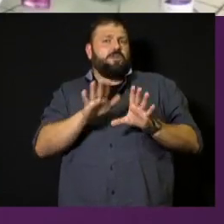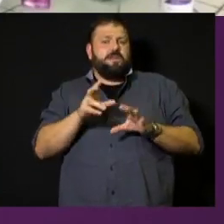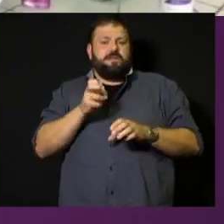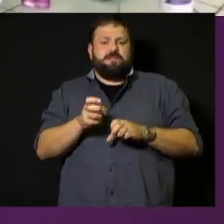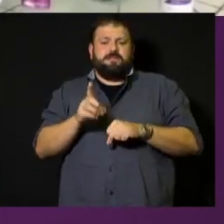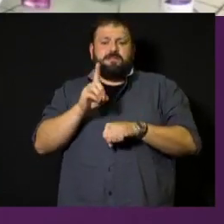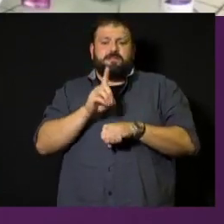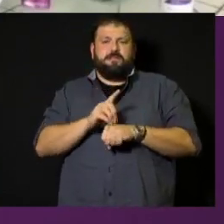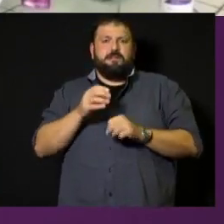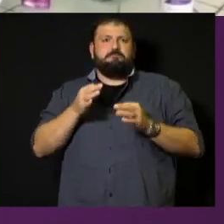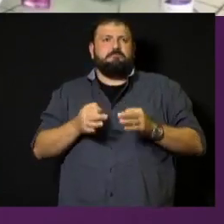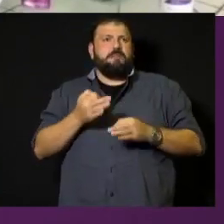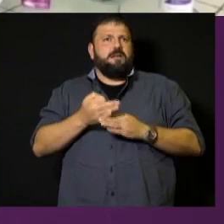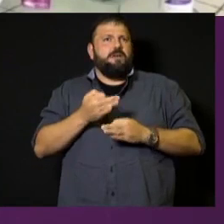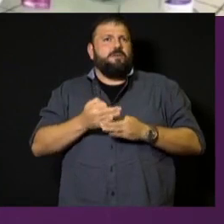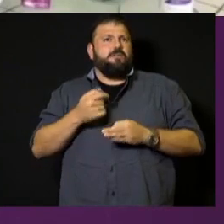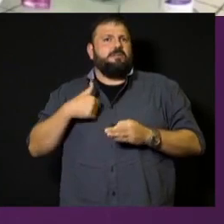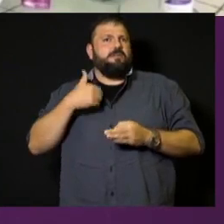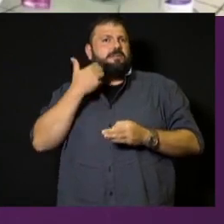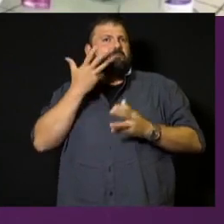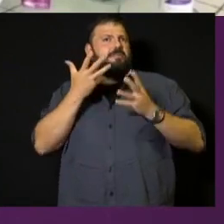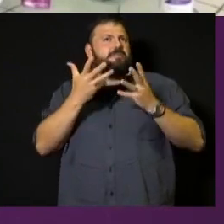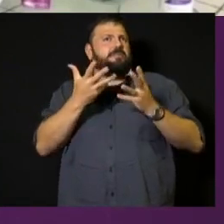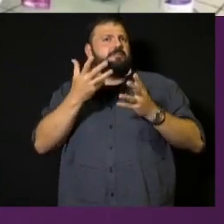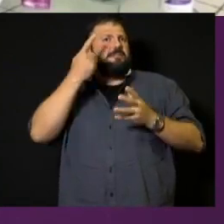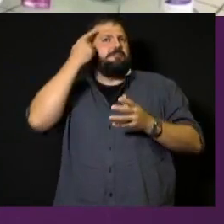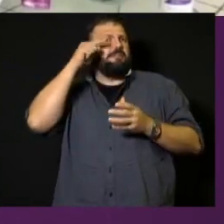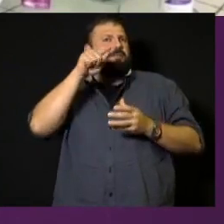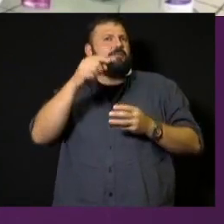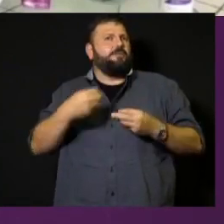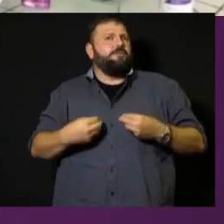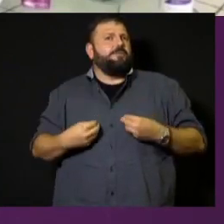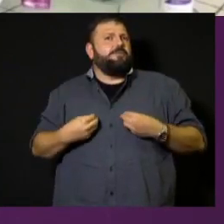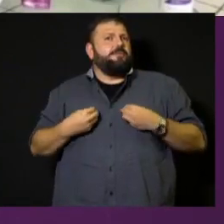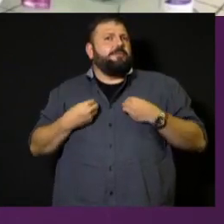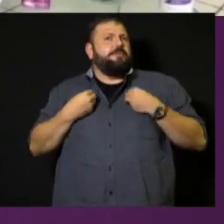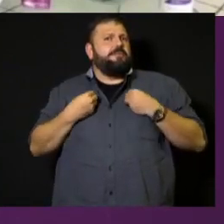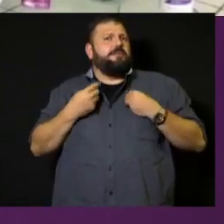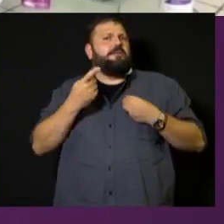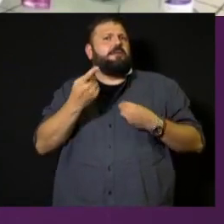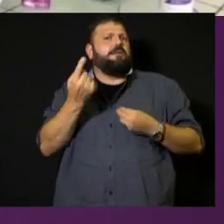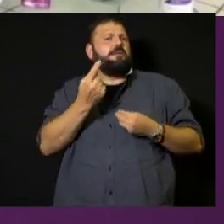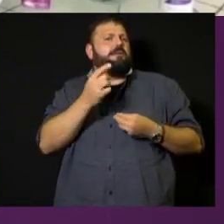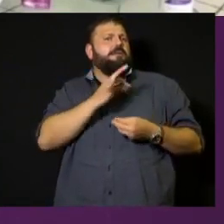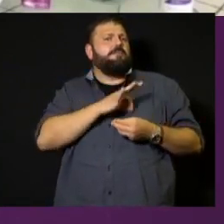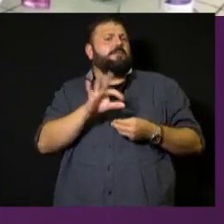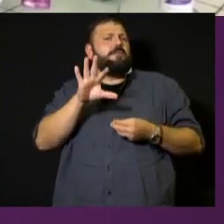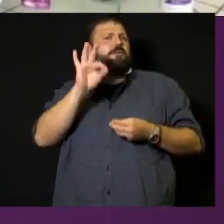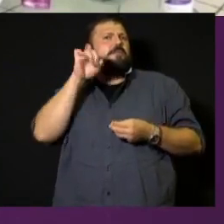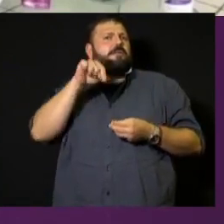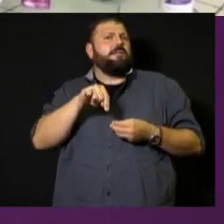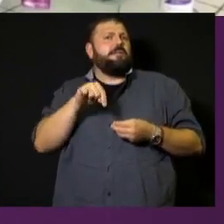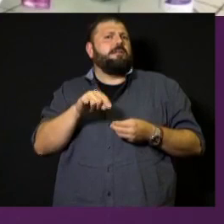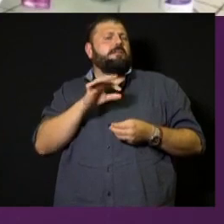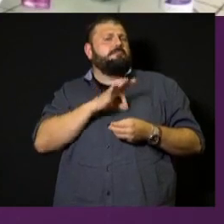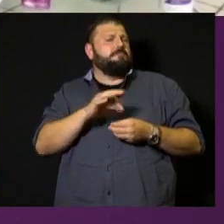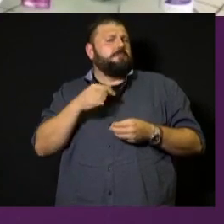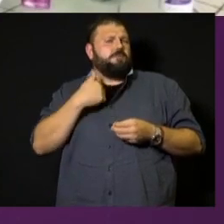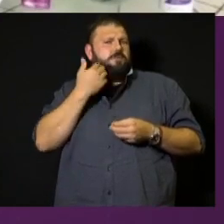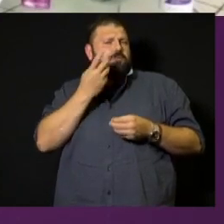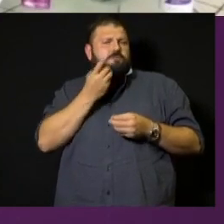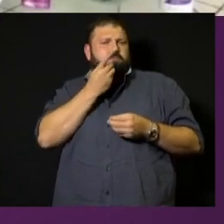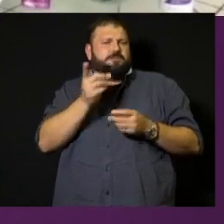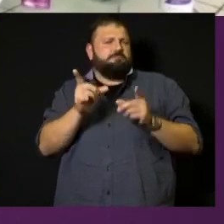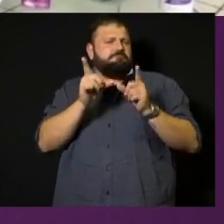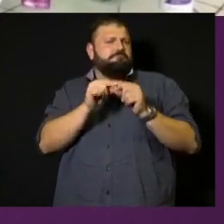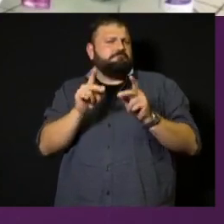because today you are not in the place that you are in your life. But you, what are you going to